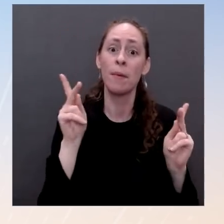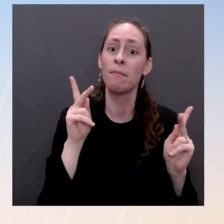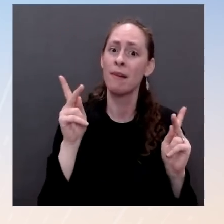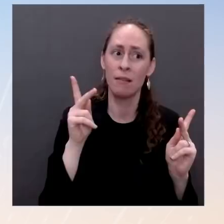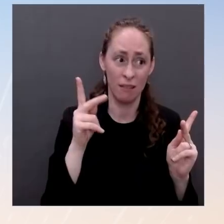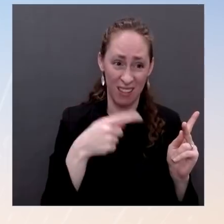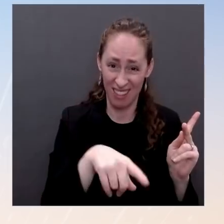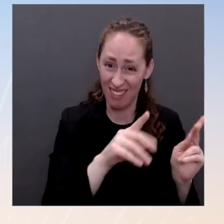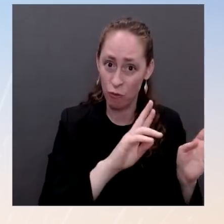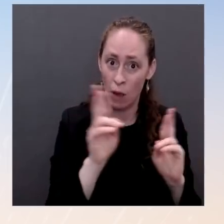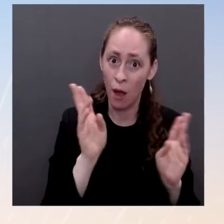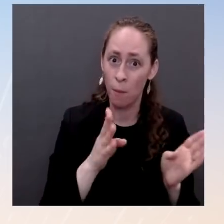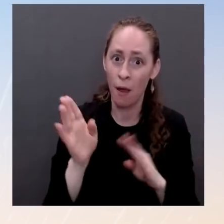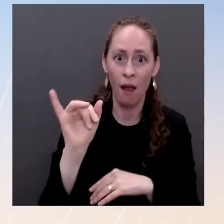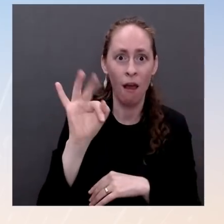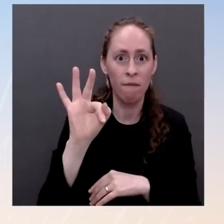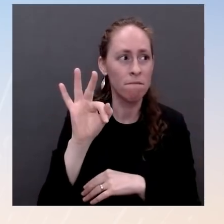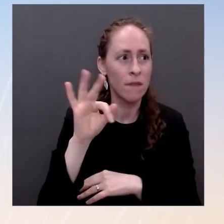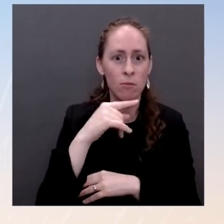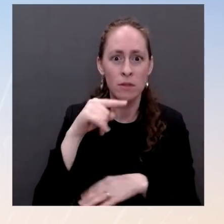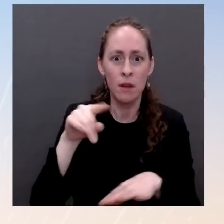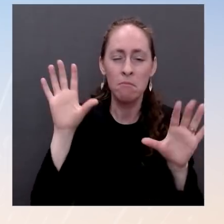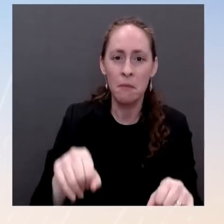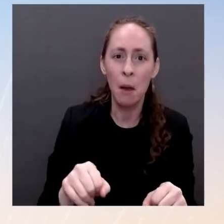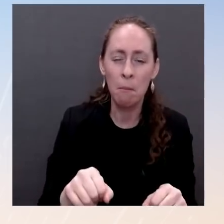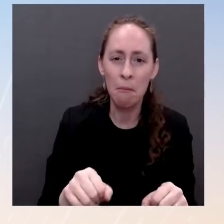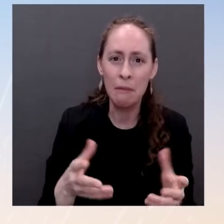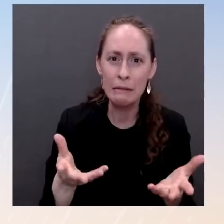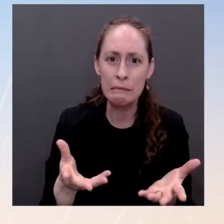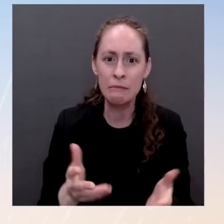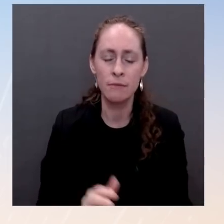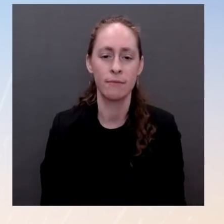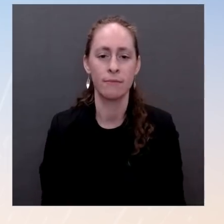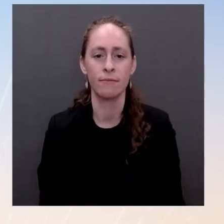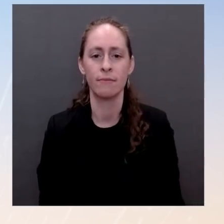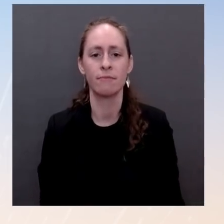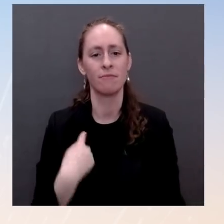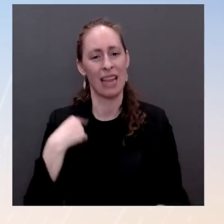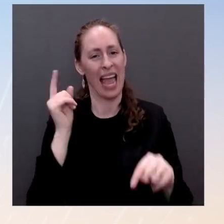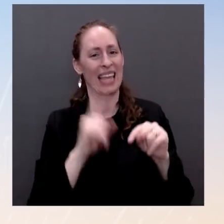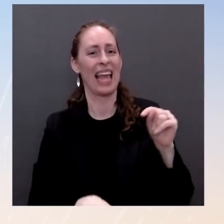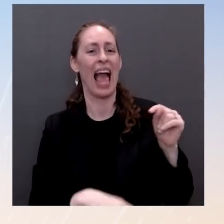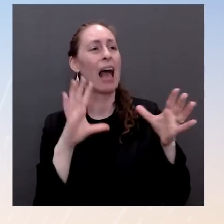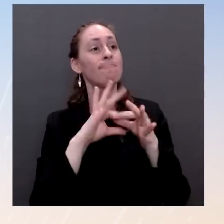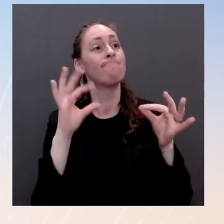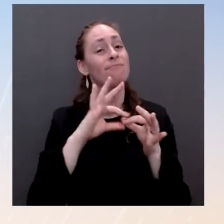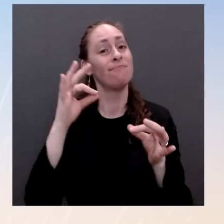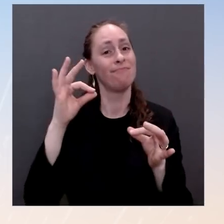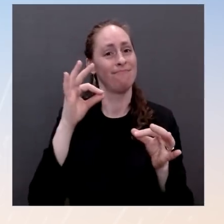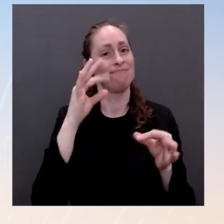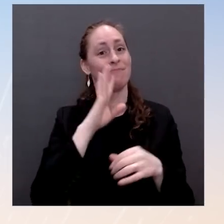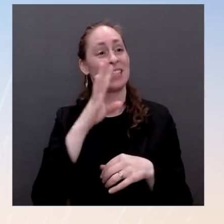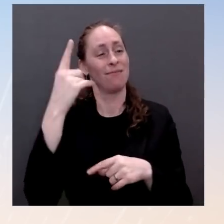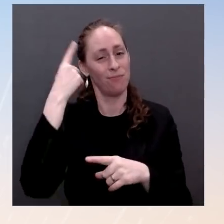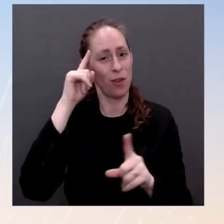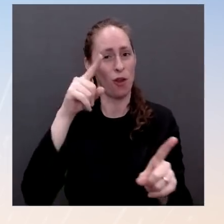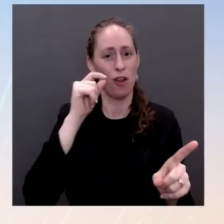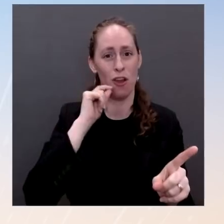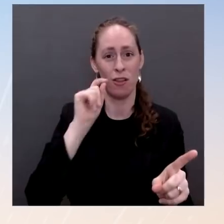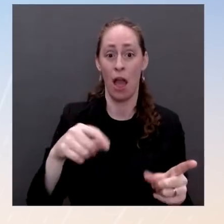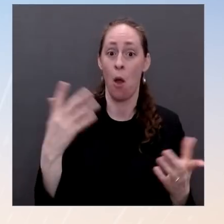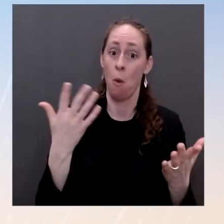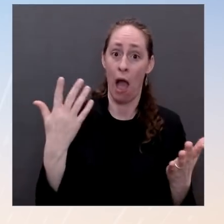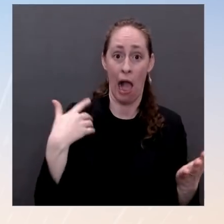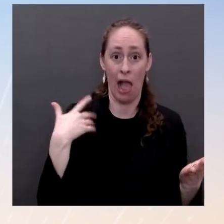and responsibility is, which is to provide a range of information about what we see at the border, what we see Russia